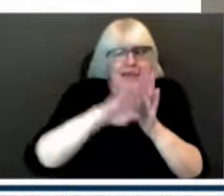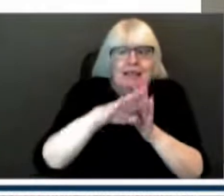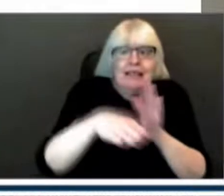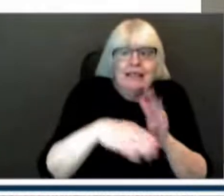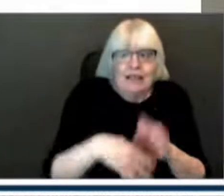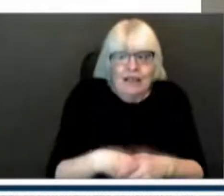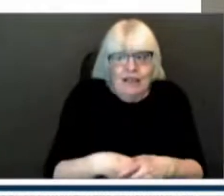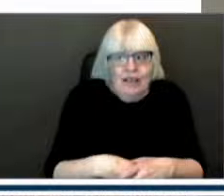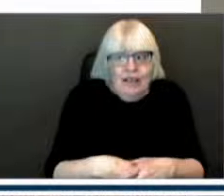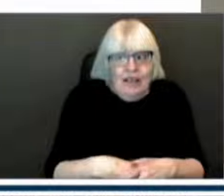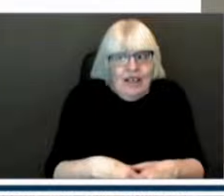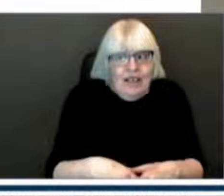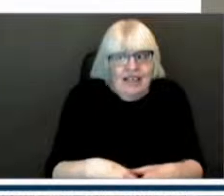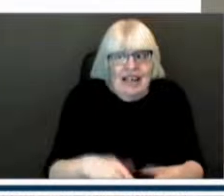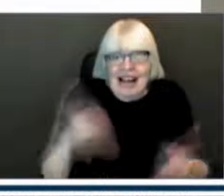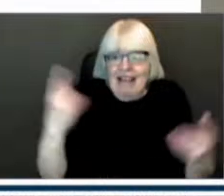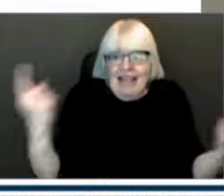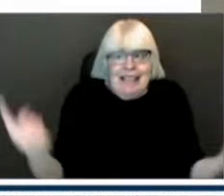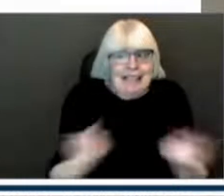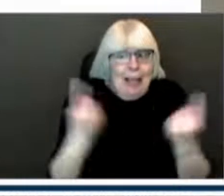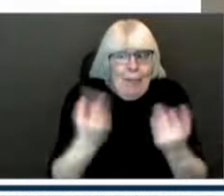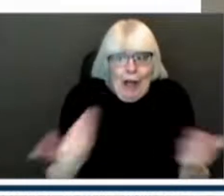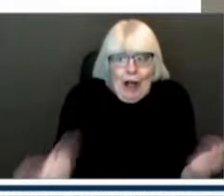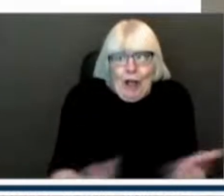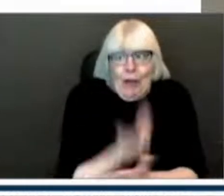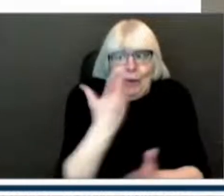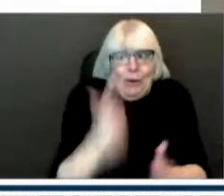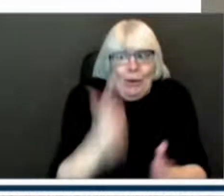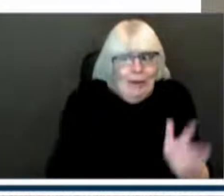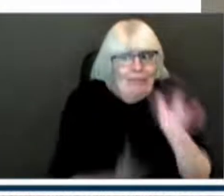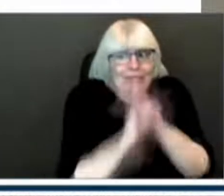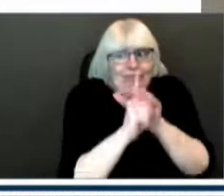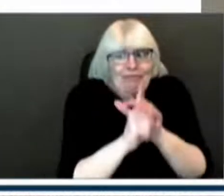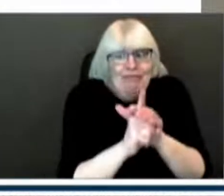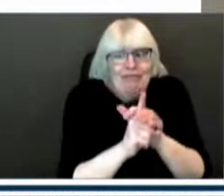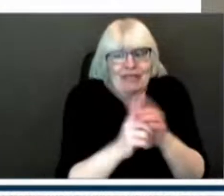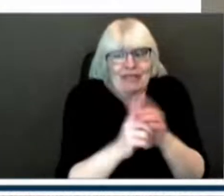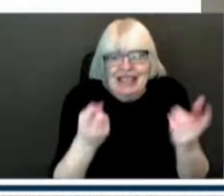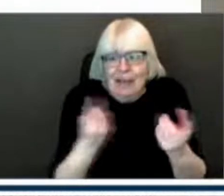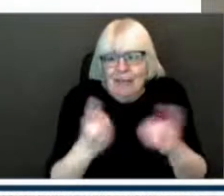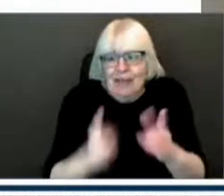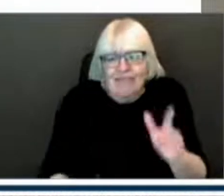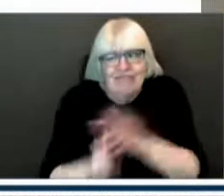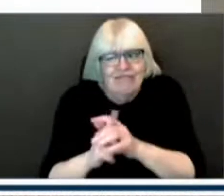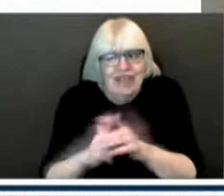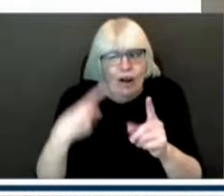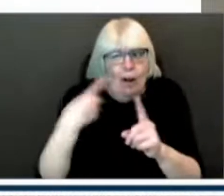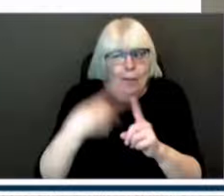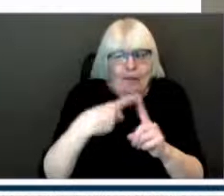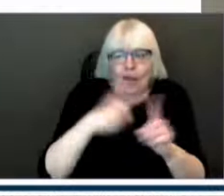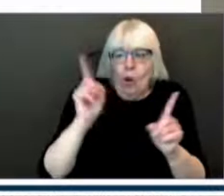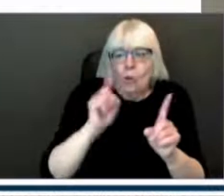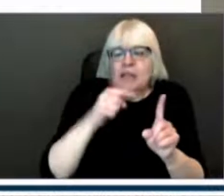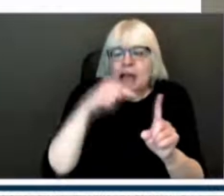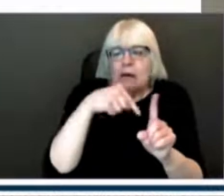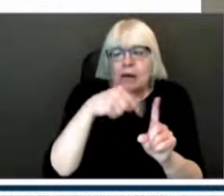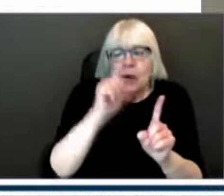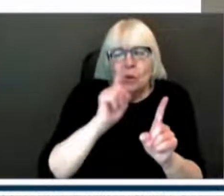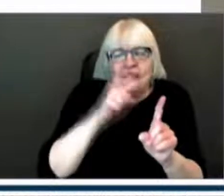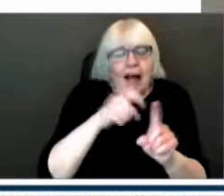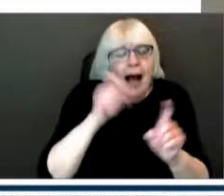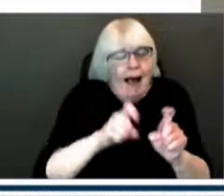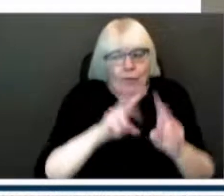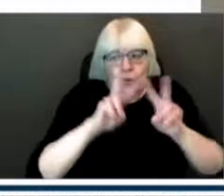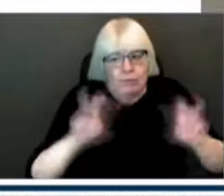seeing today in our communities, which is most important? And we are starting to see very early